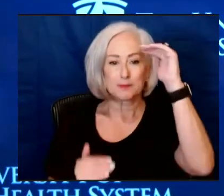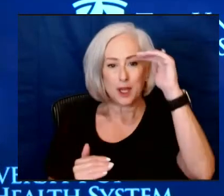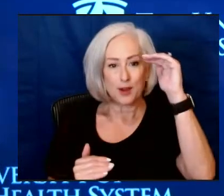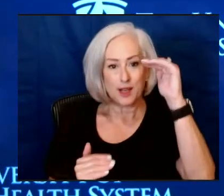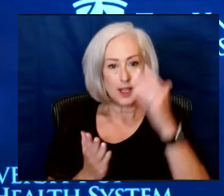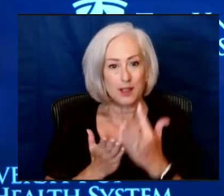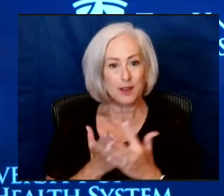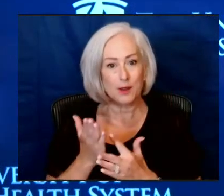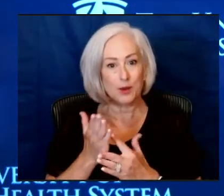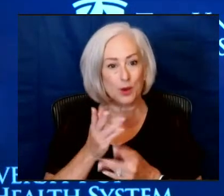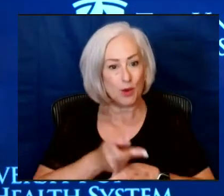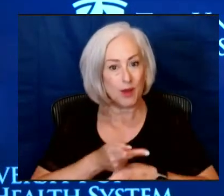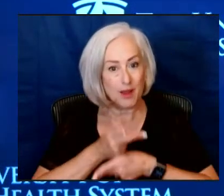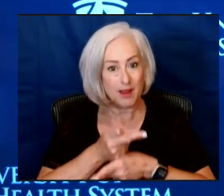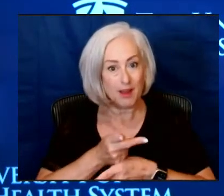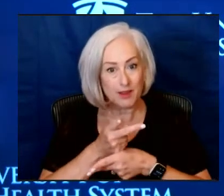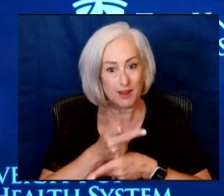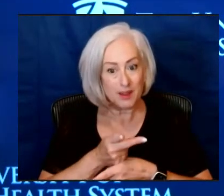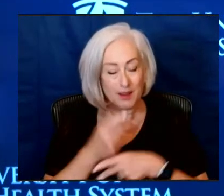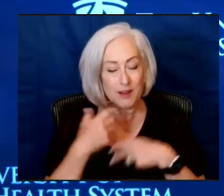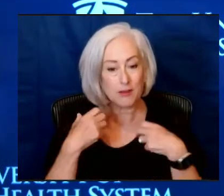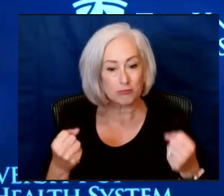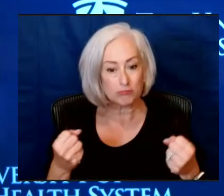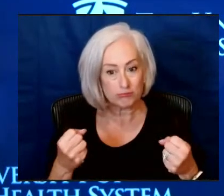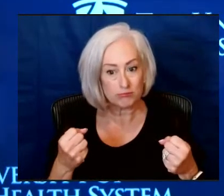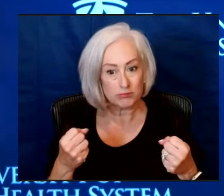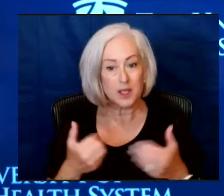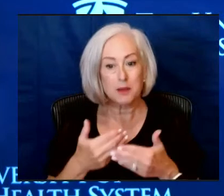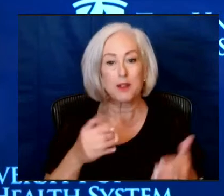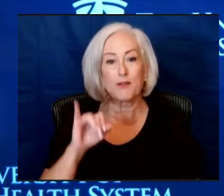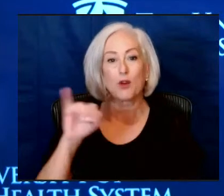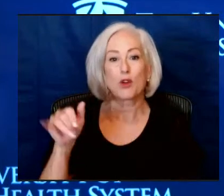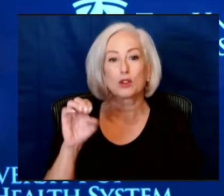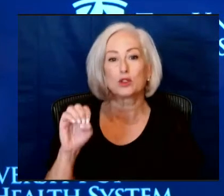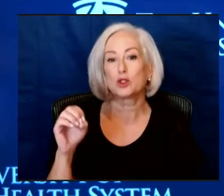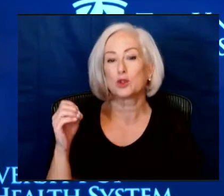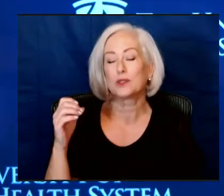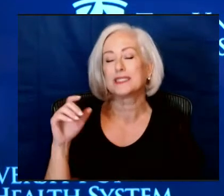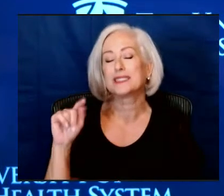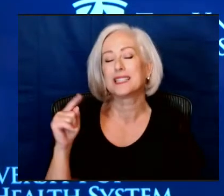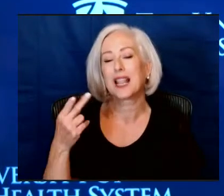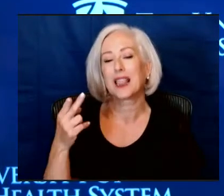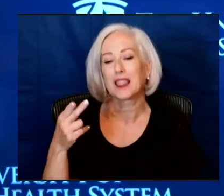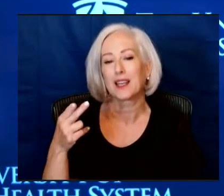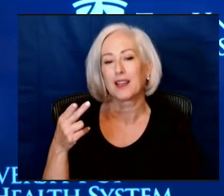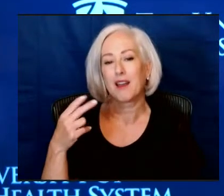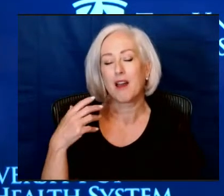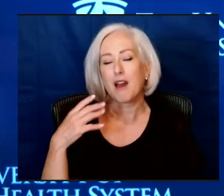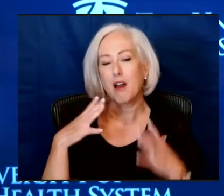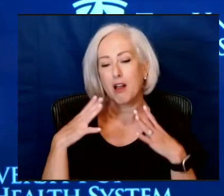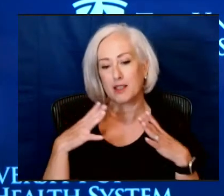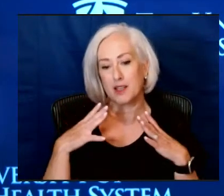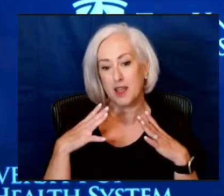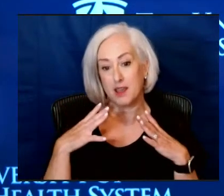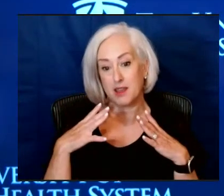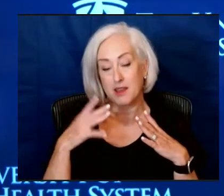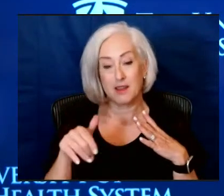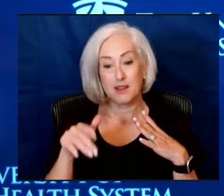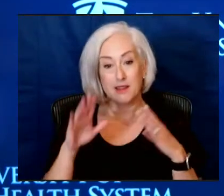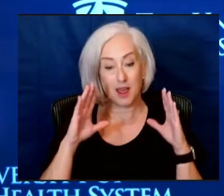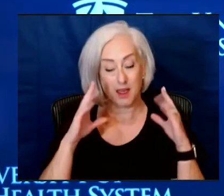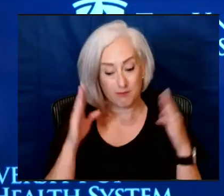the Juneteenth holiday. Juneteenth honors the emancipation of enslaved African Americans in the